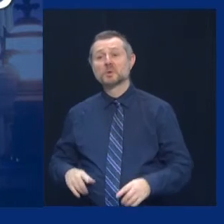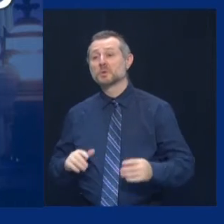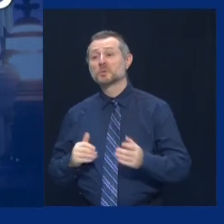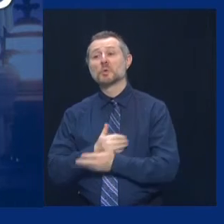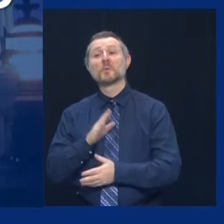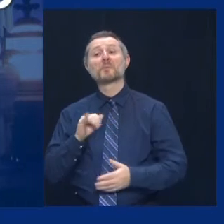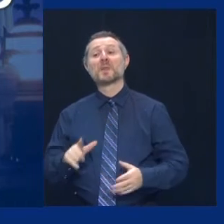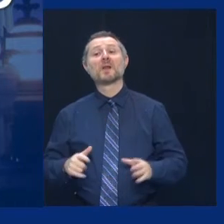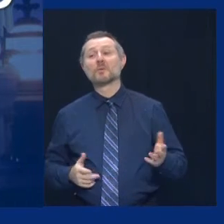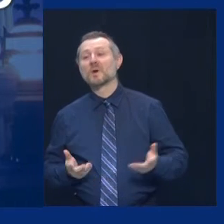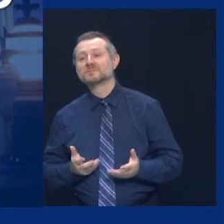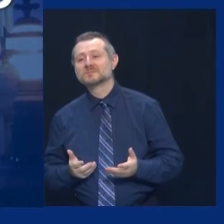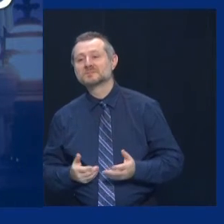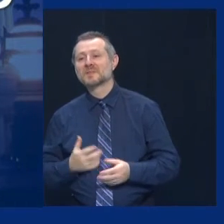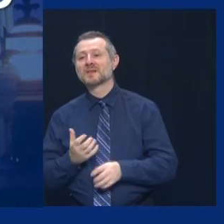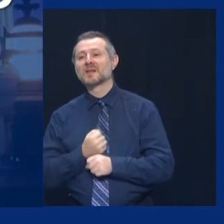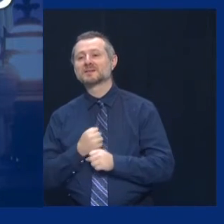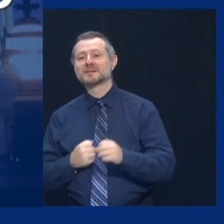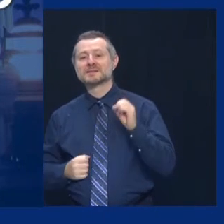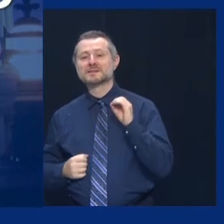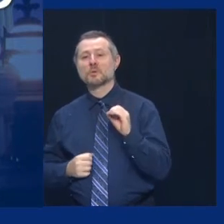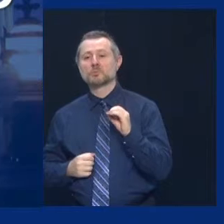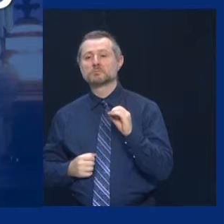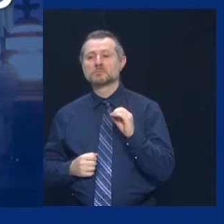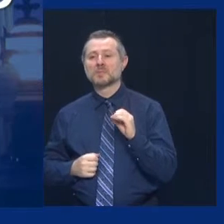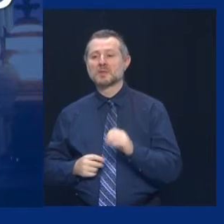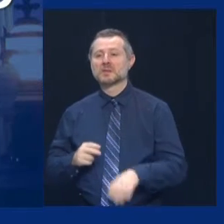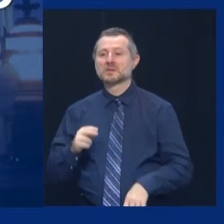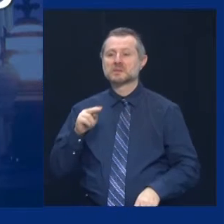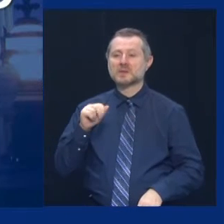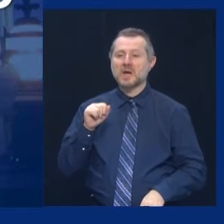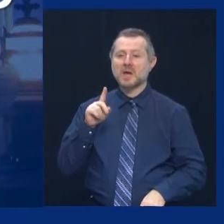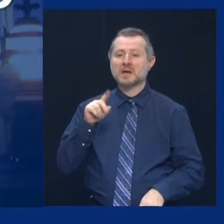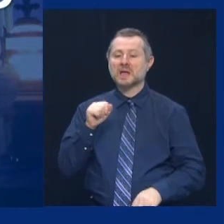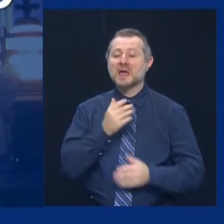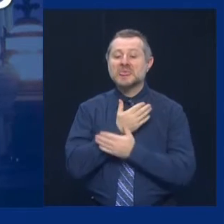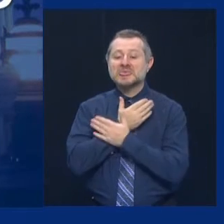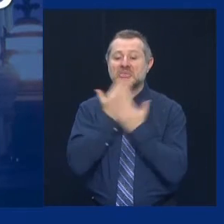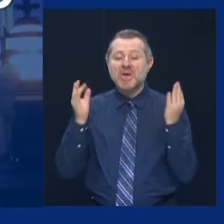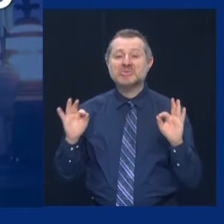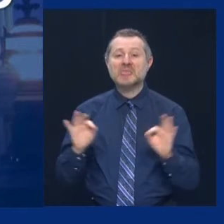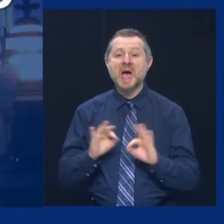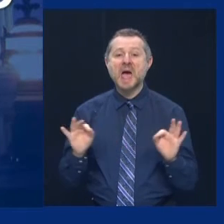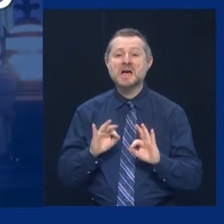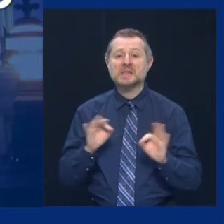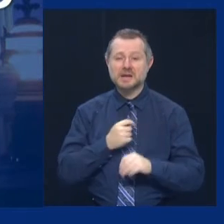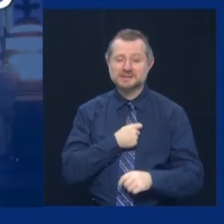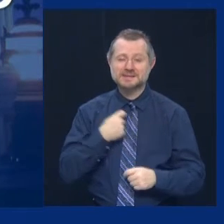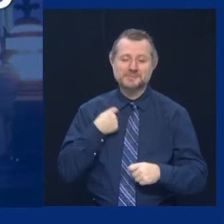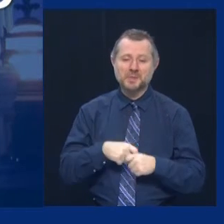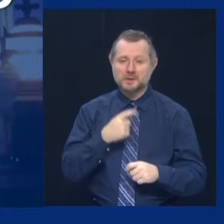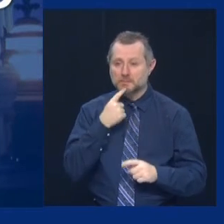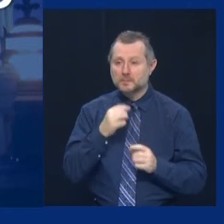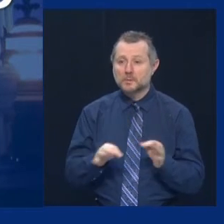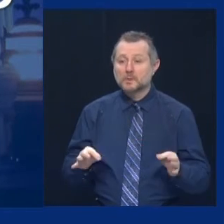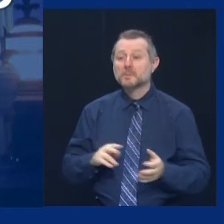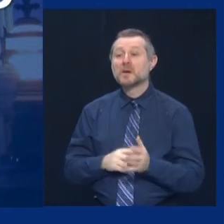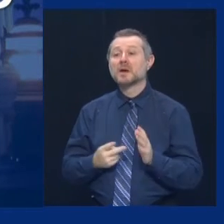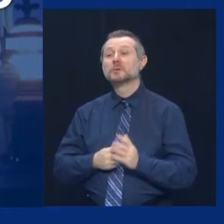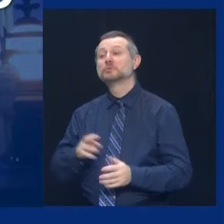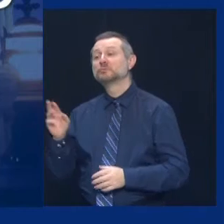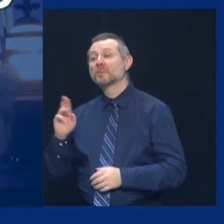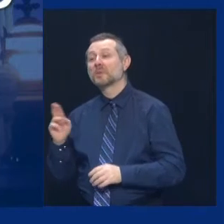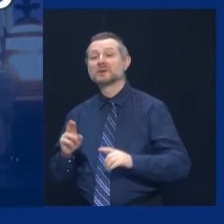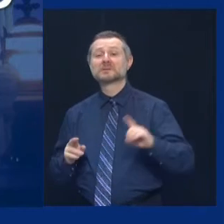Zero. Nada, niente. Zero. More Republican governors than Democratic governors asked for